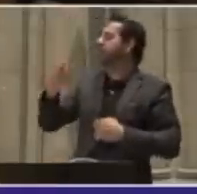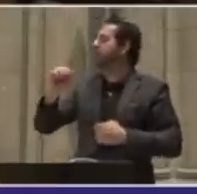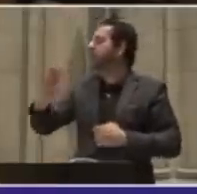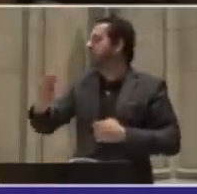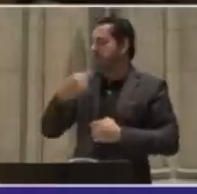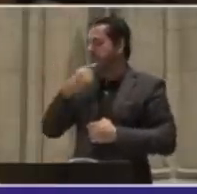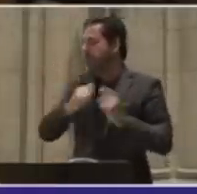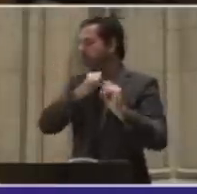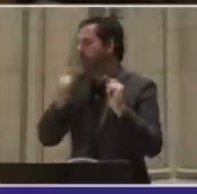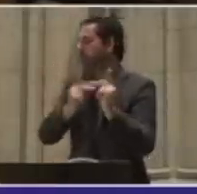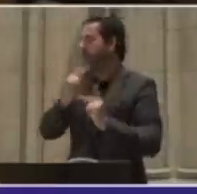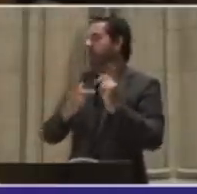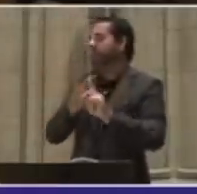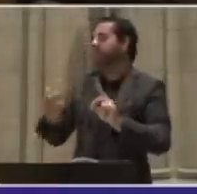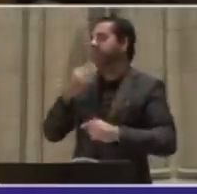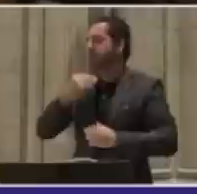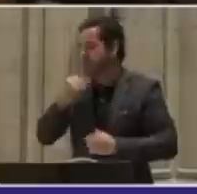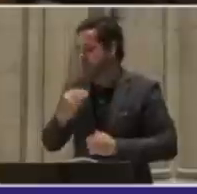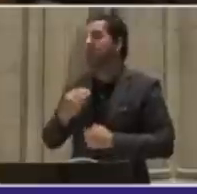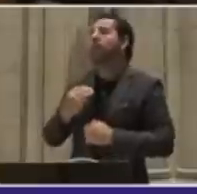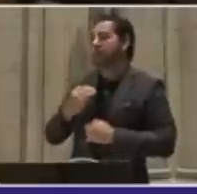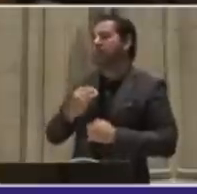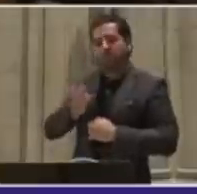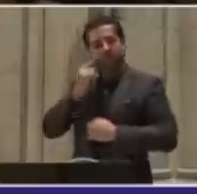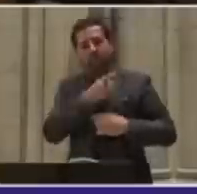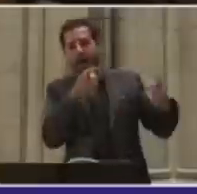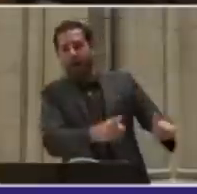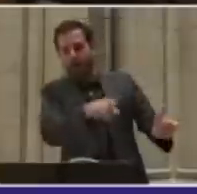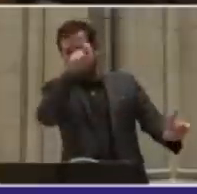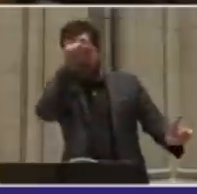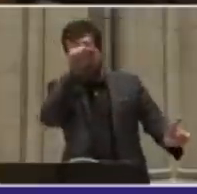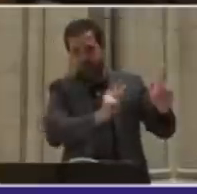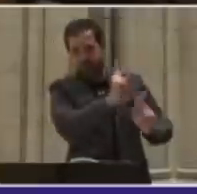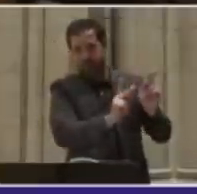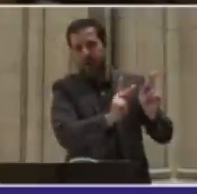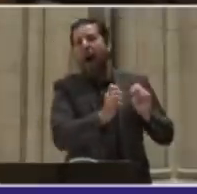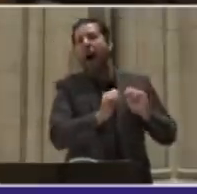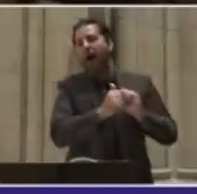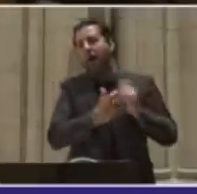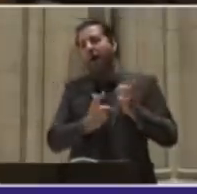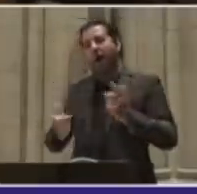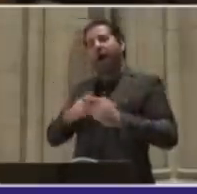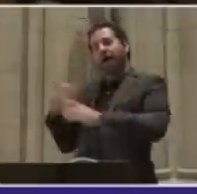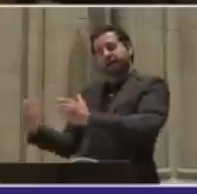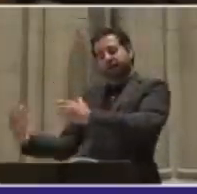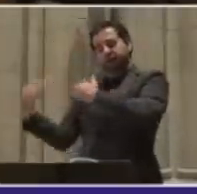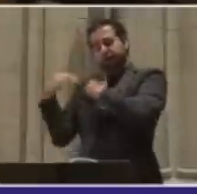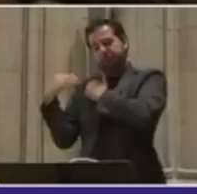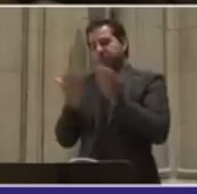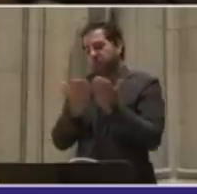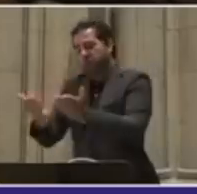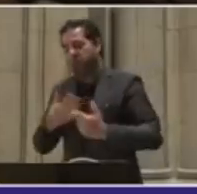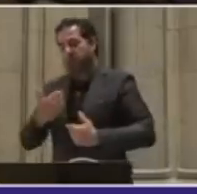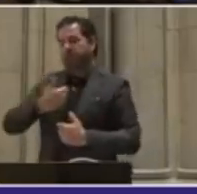the Israelites, you have seen what I did to the Egyptians and how I bore you on eagle's wings and brought you